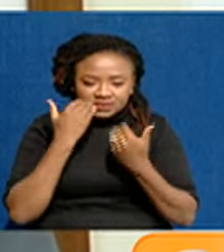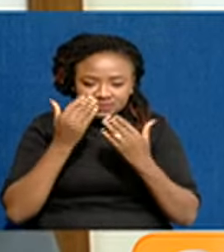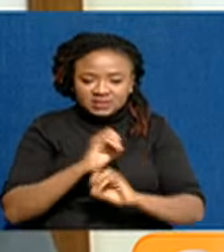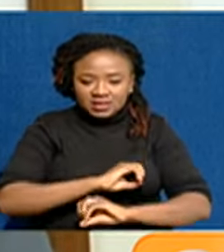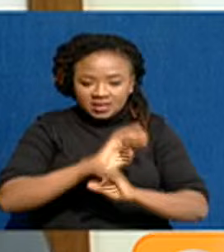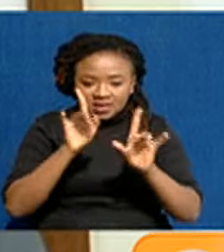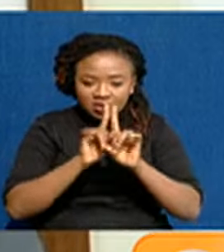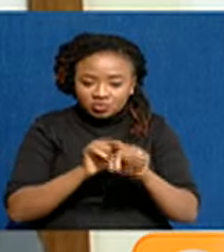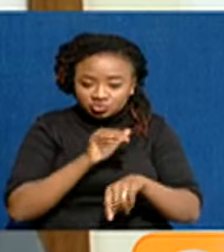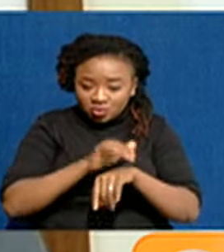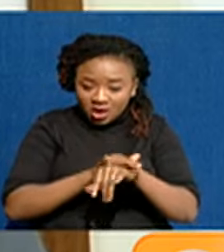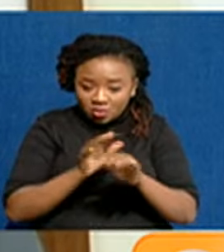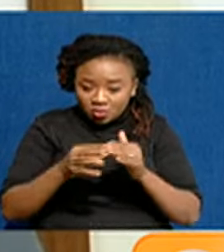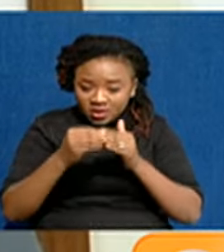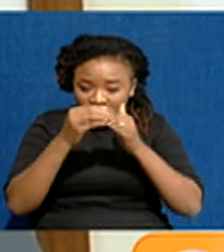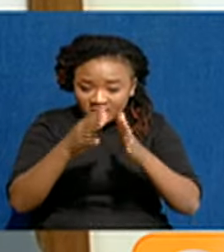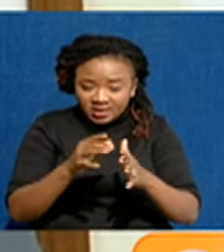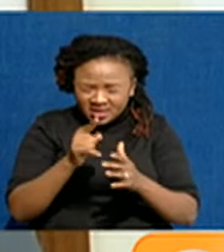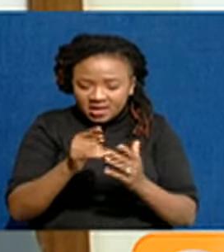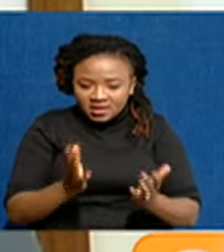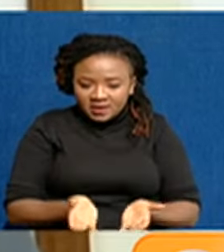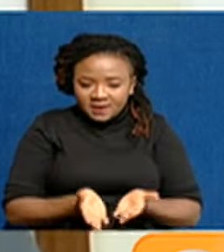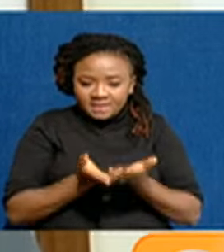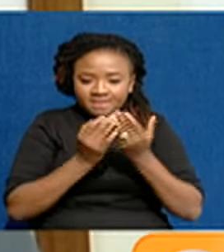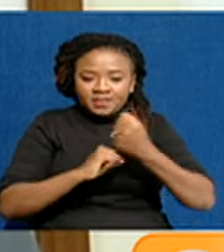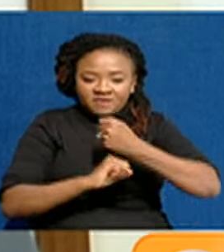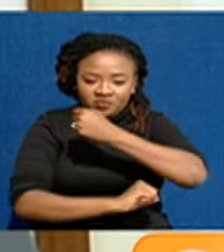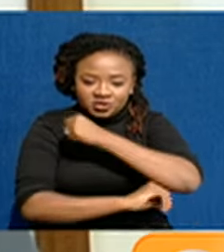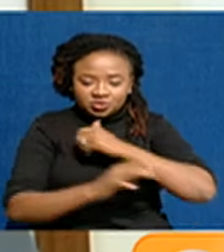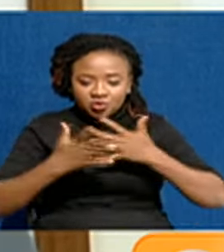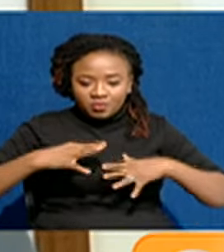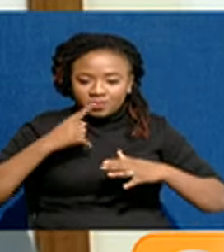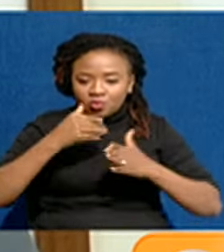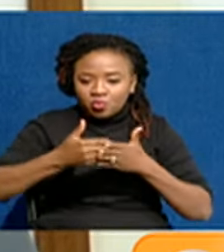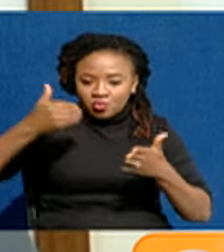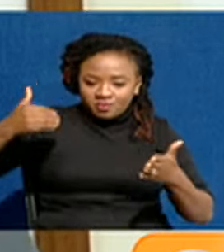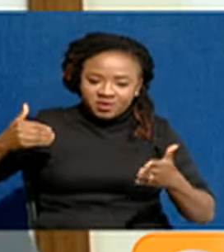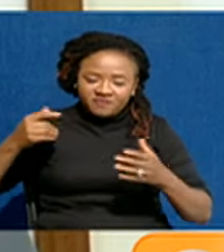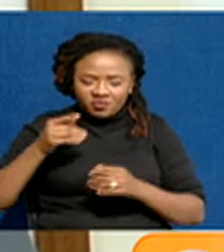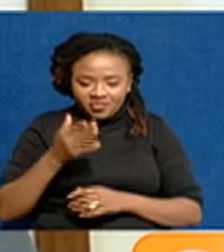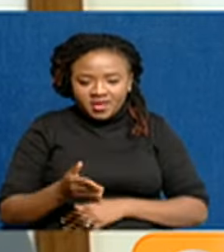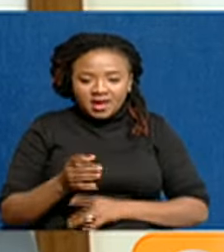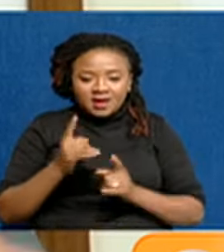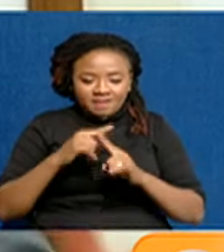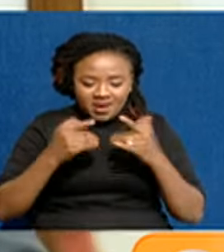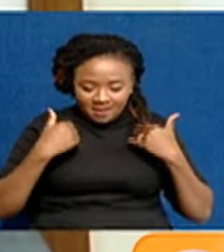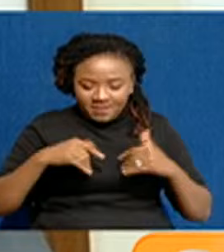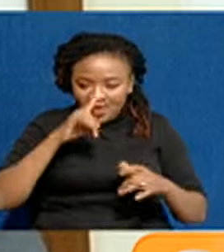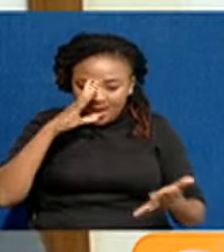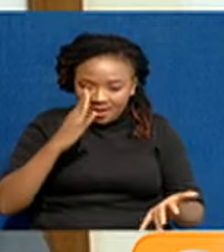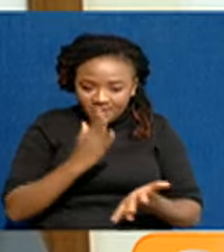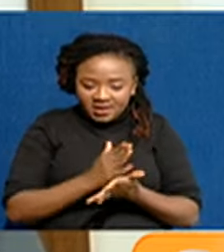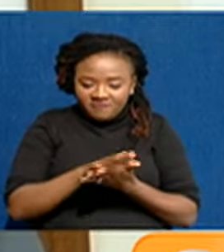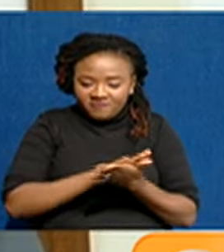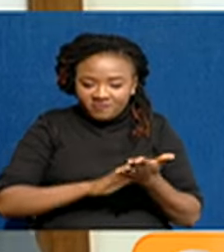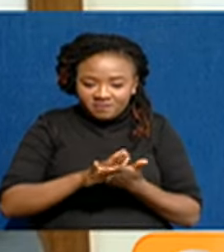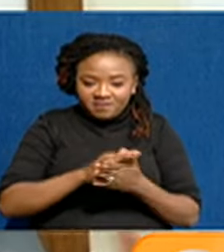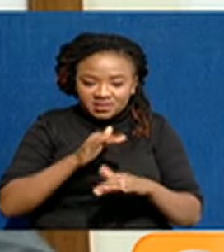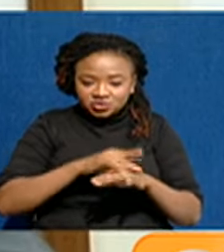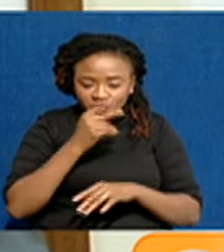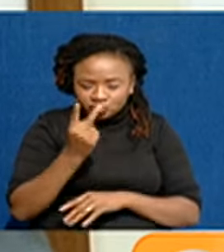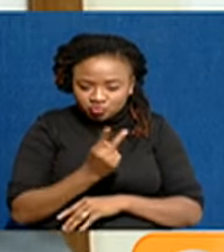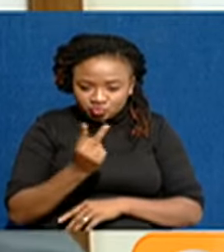a good leader, Trevor, builds upon the foundations of those who are before him. I believe that based on these two